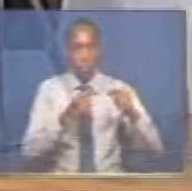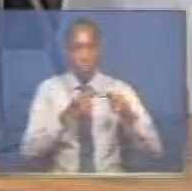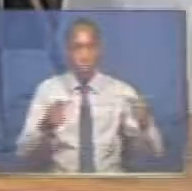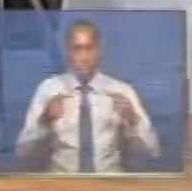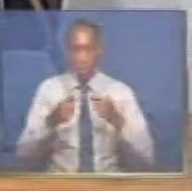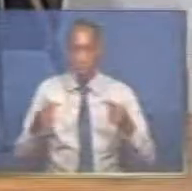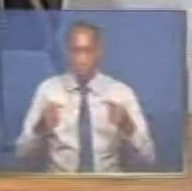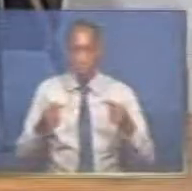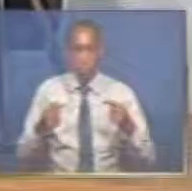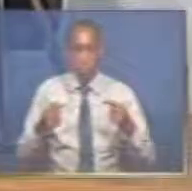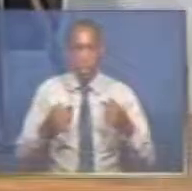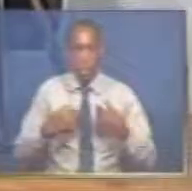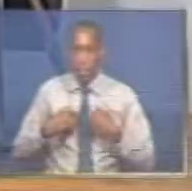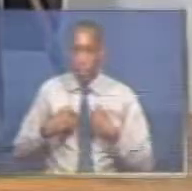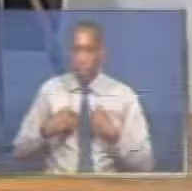outs Brigade and